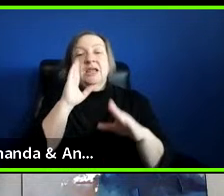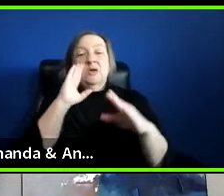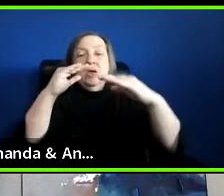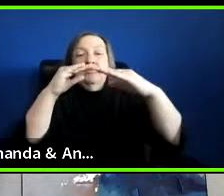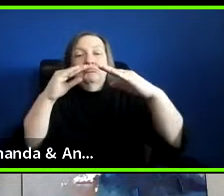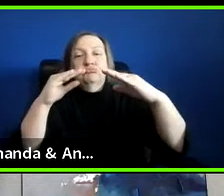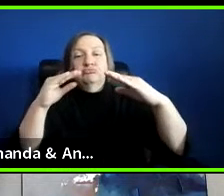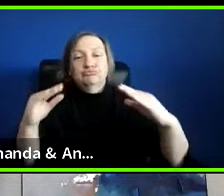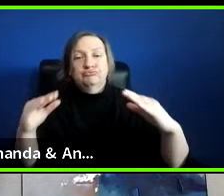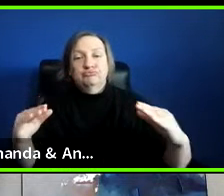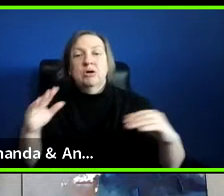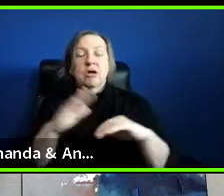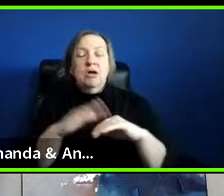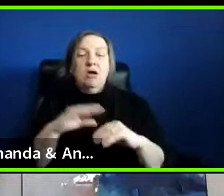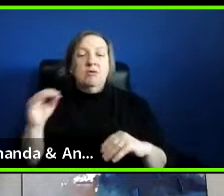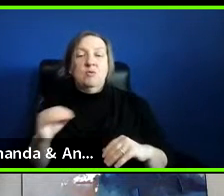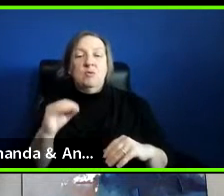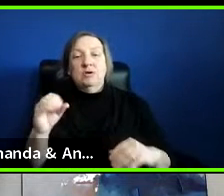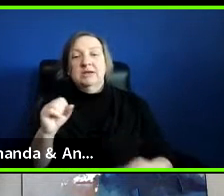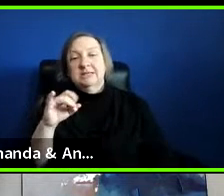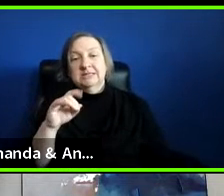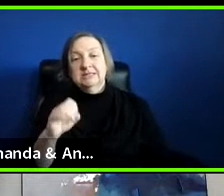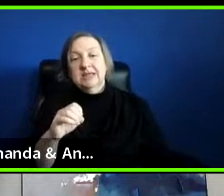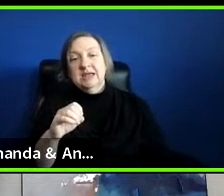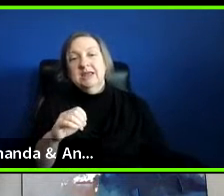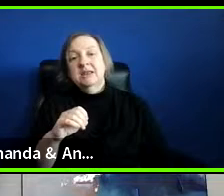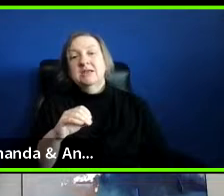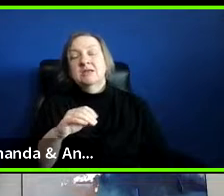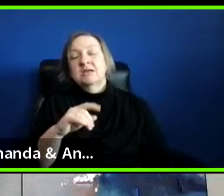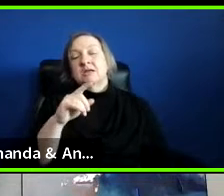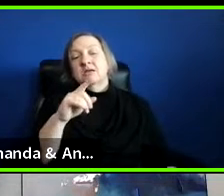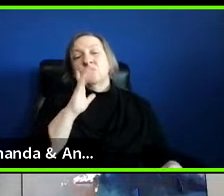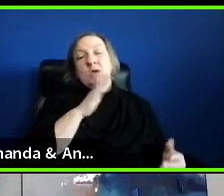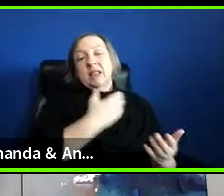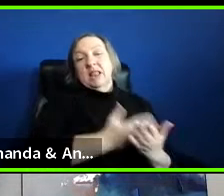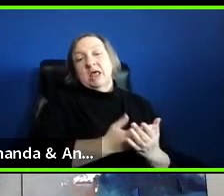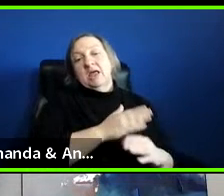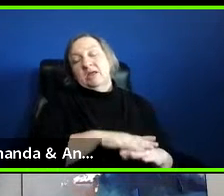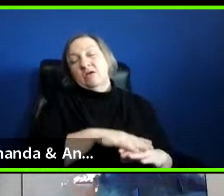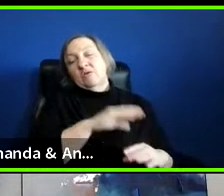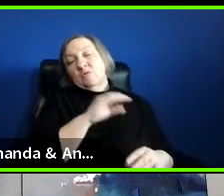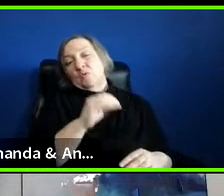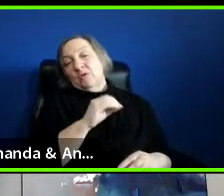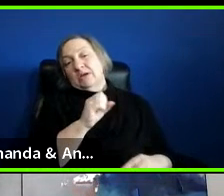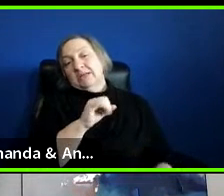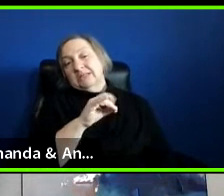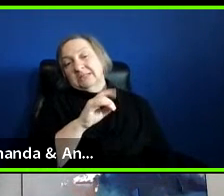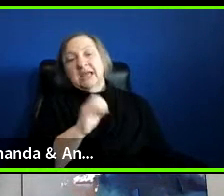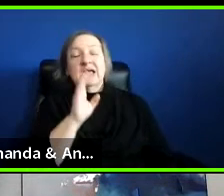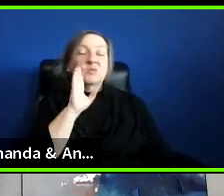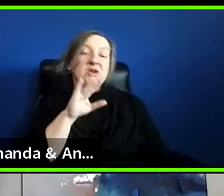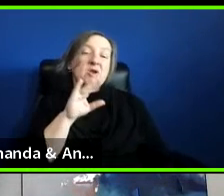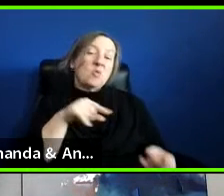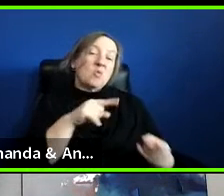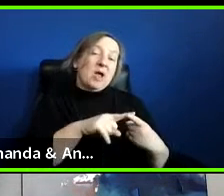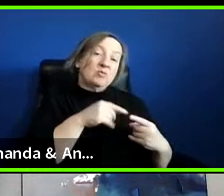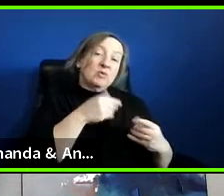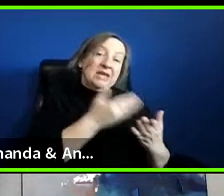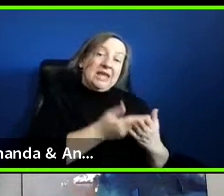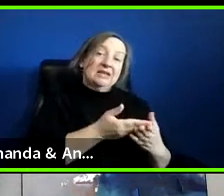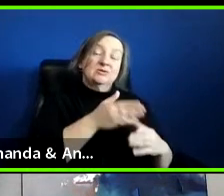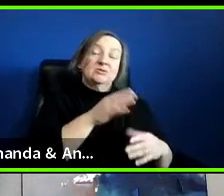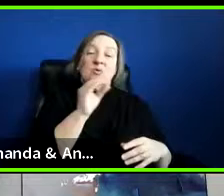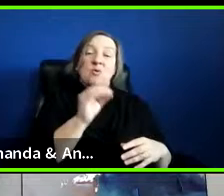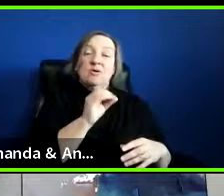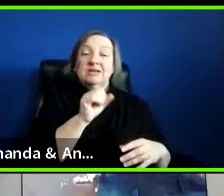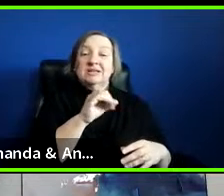on the Oregon side, and it's going to vary where it lands on the Oregon side. We know as soon as we get to the Oregon side, we do have